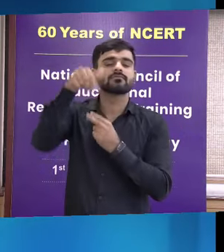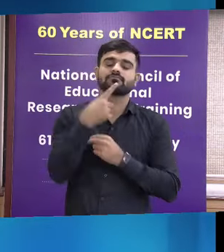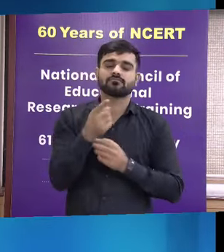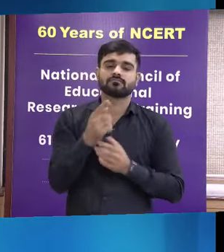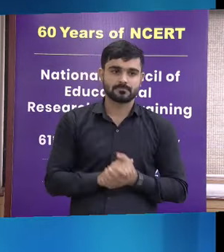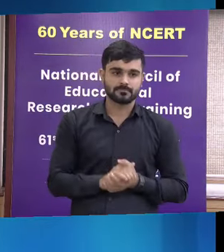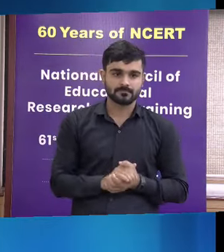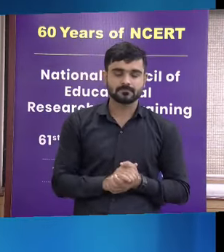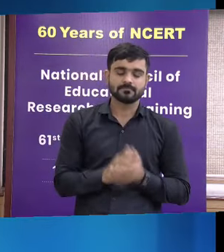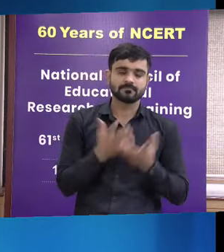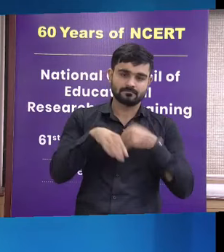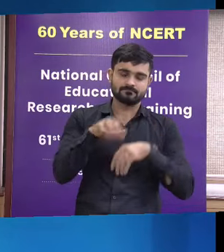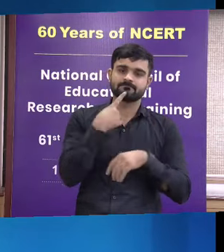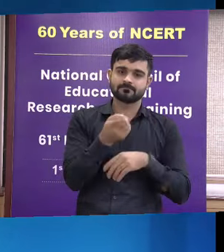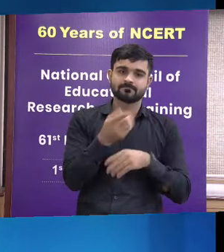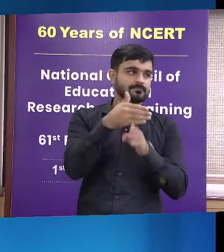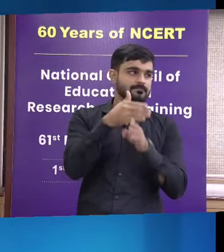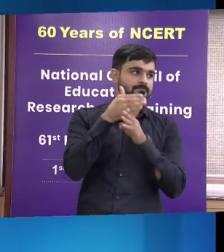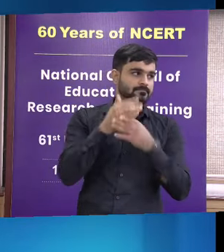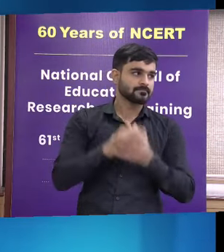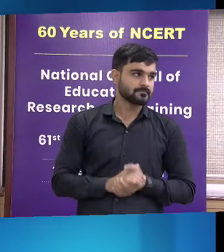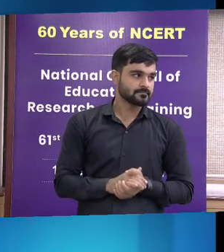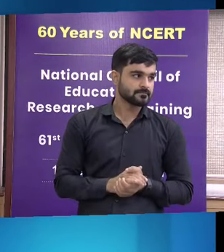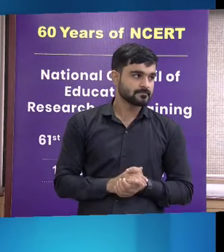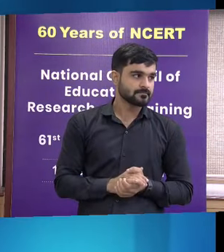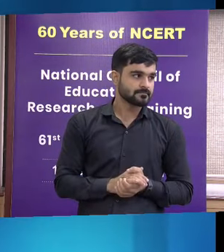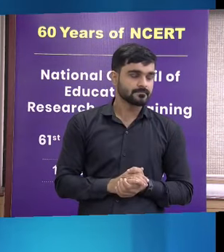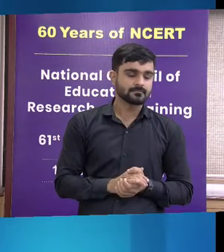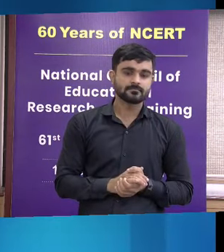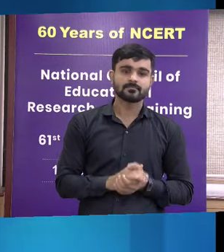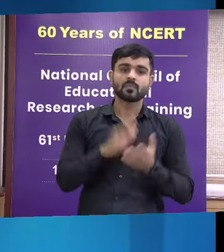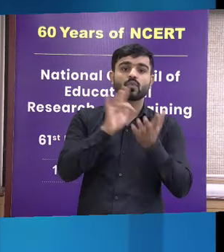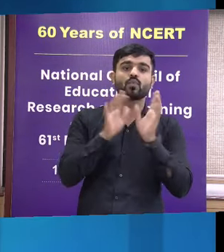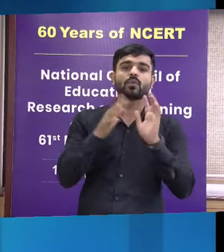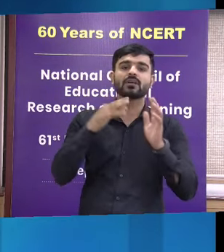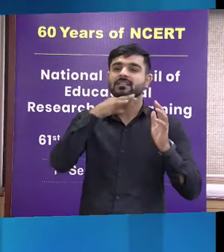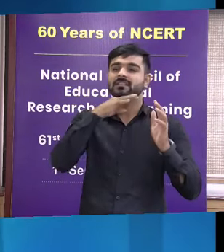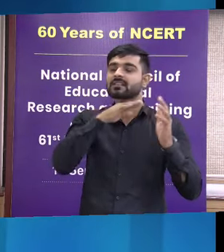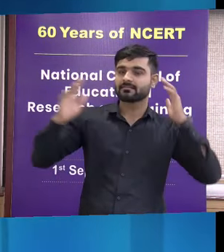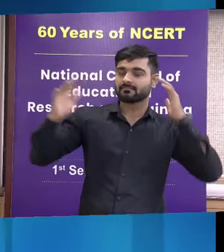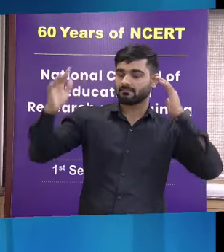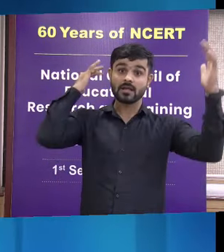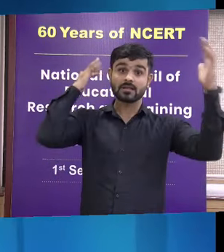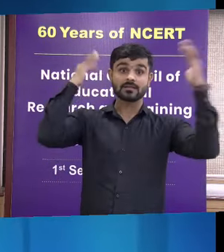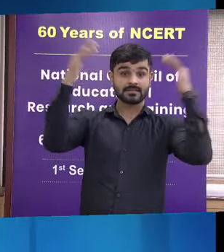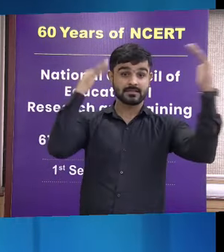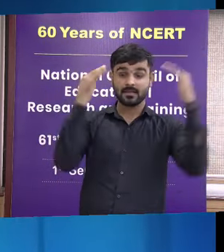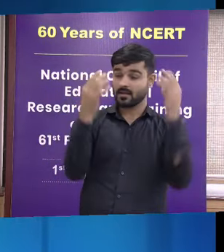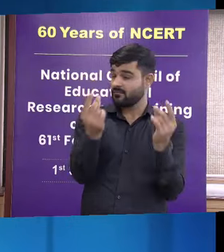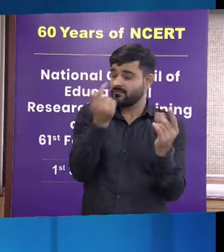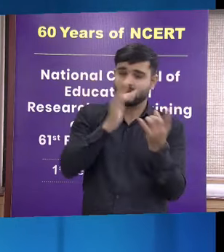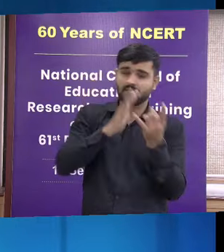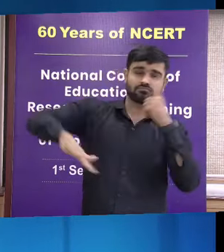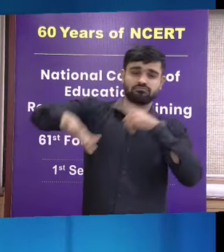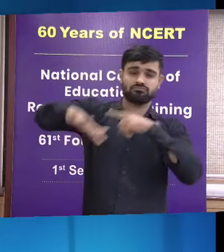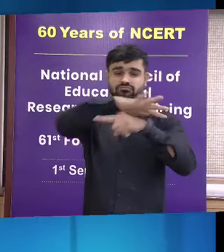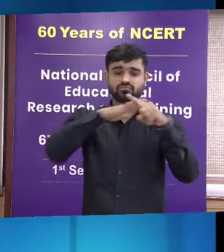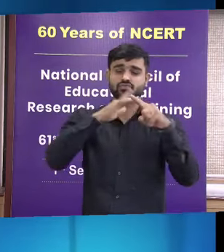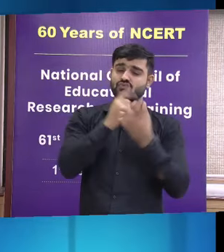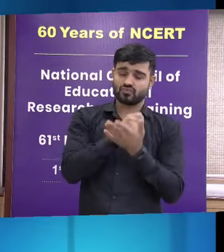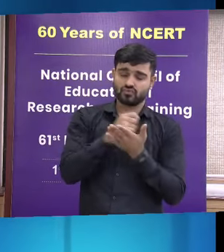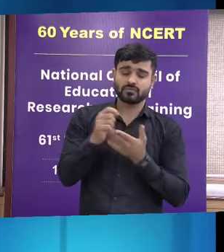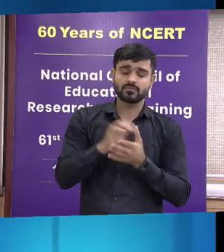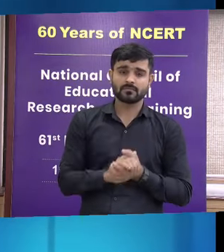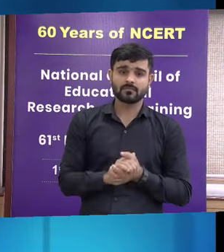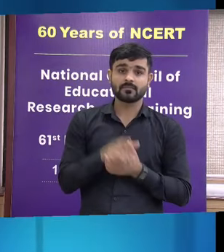would like to share another story. When the jungles are very fast, the environment condition was very good,